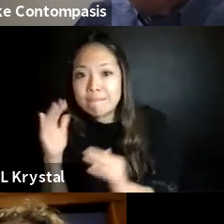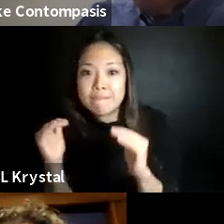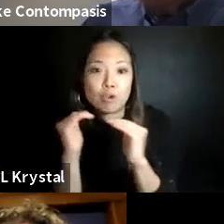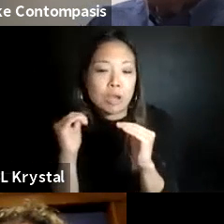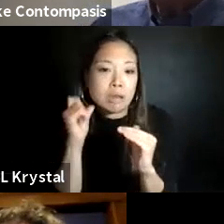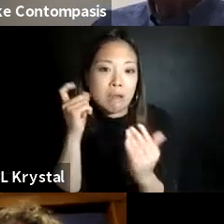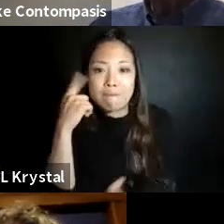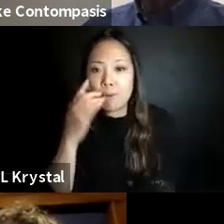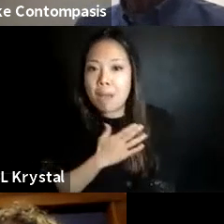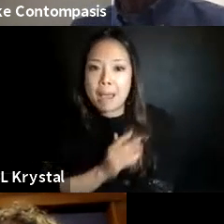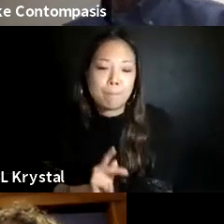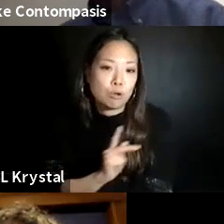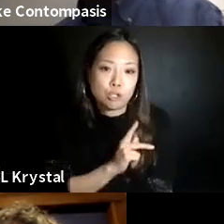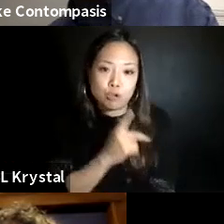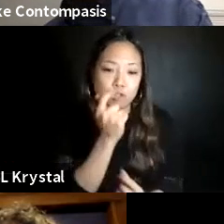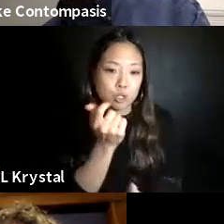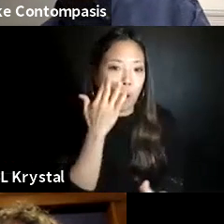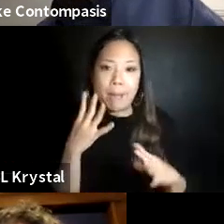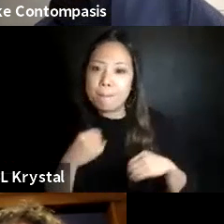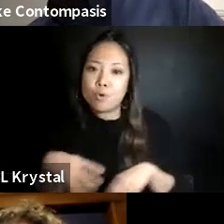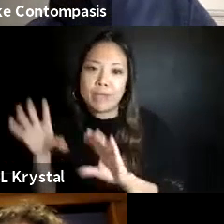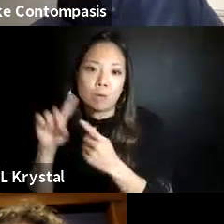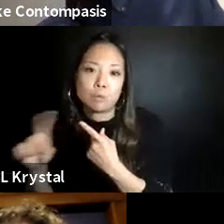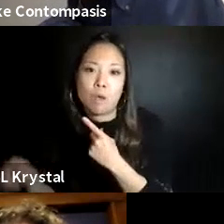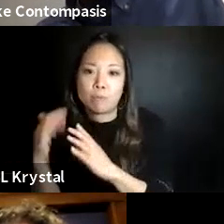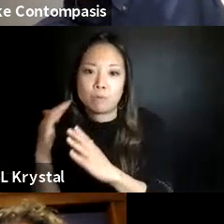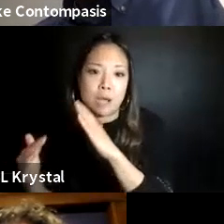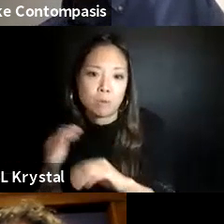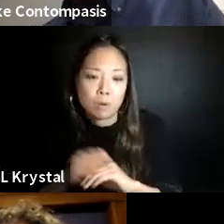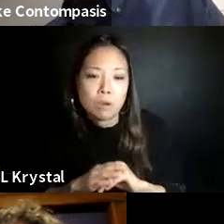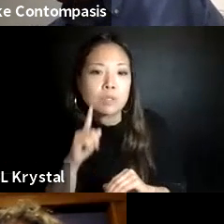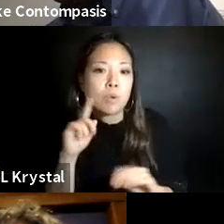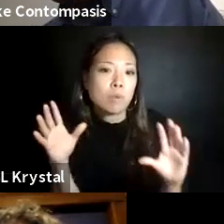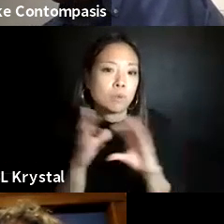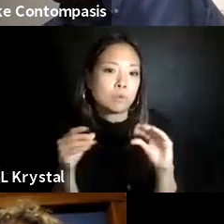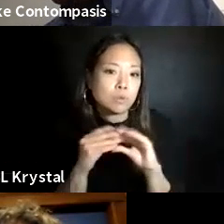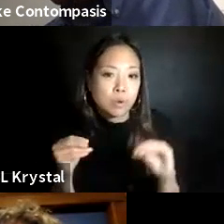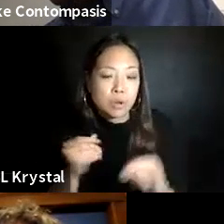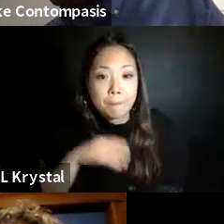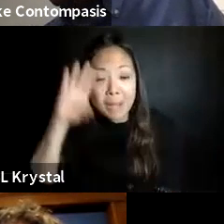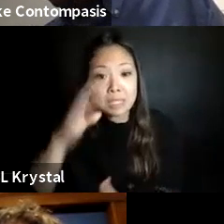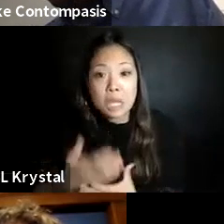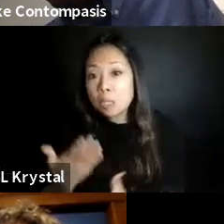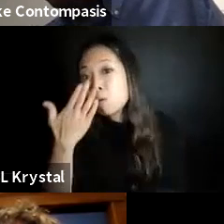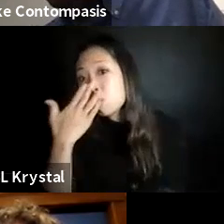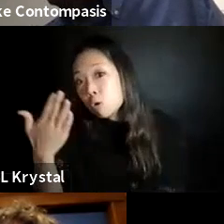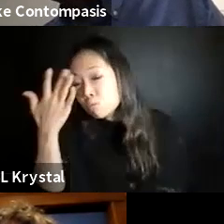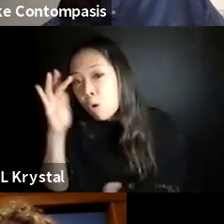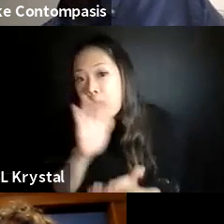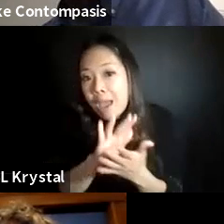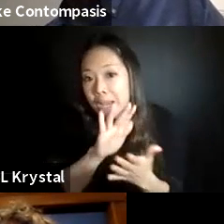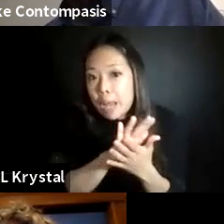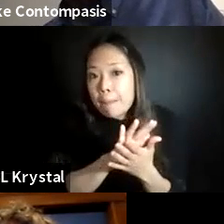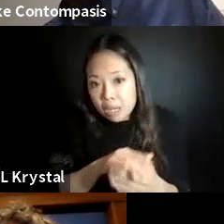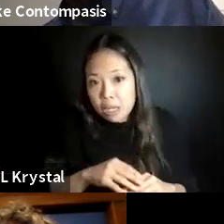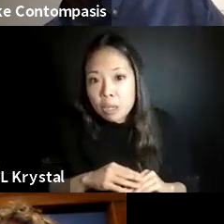my personal interests, okay? So I just want to share one story with you. My son is good at academic, but also is even